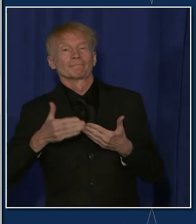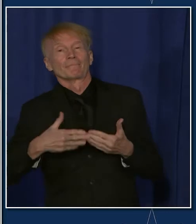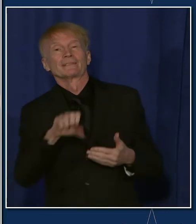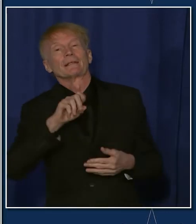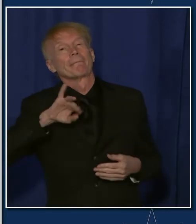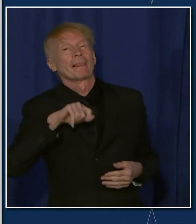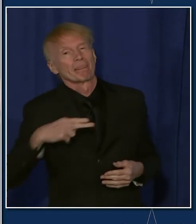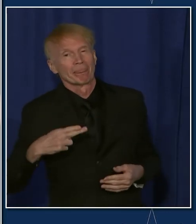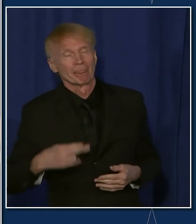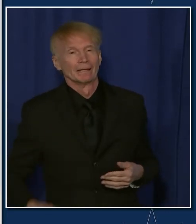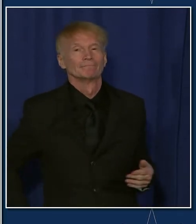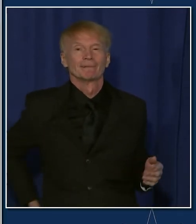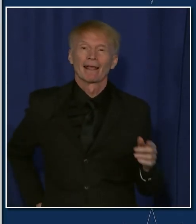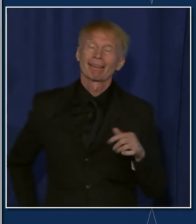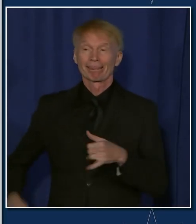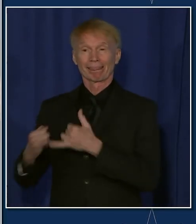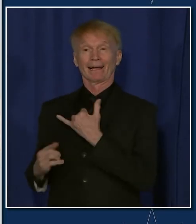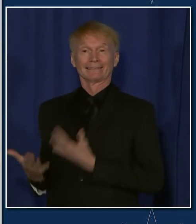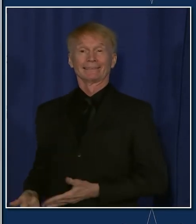Last. But not least.